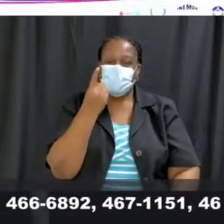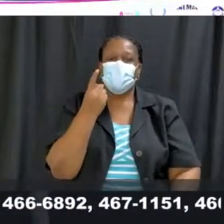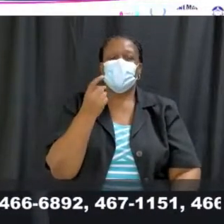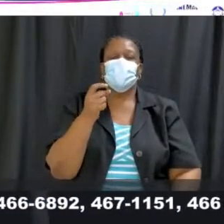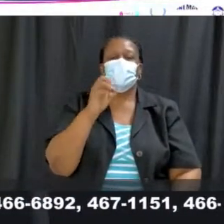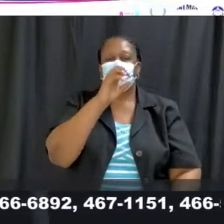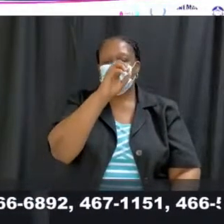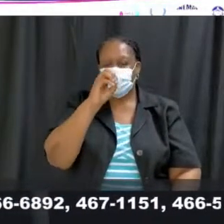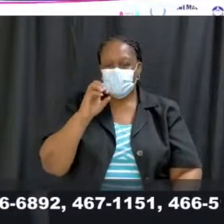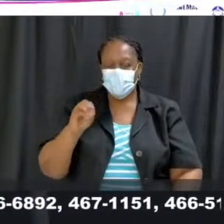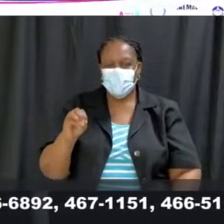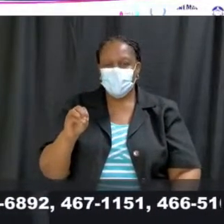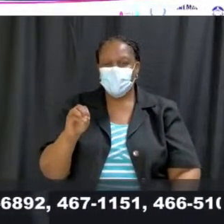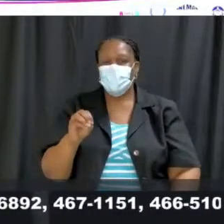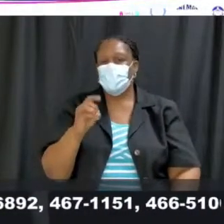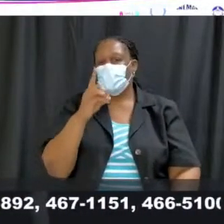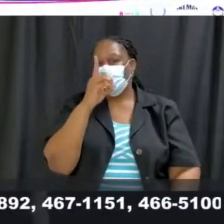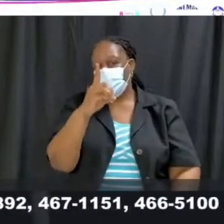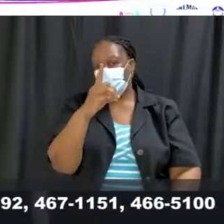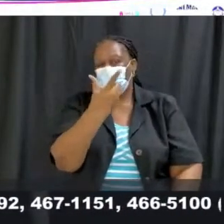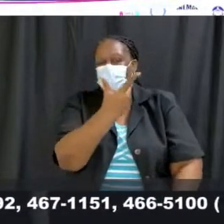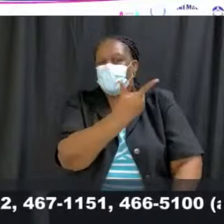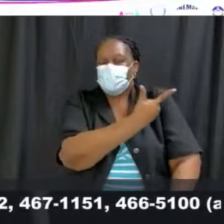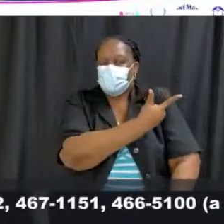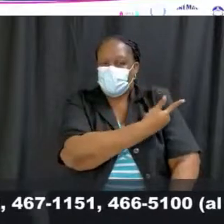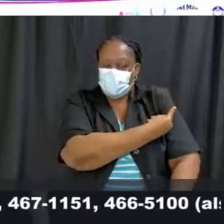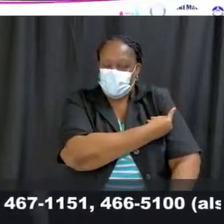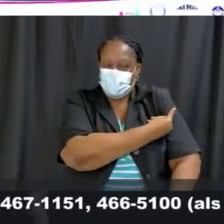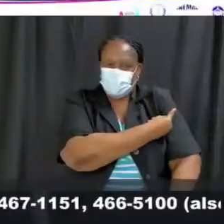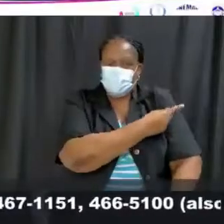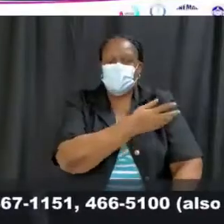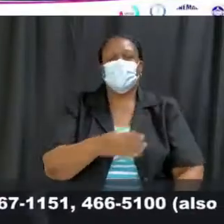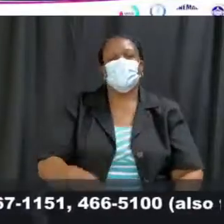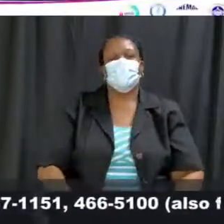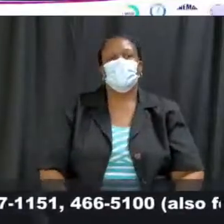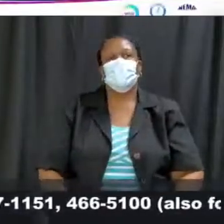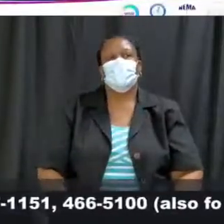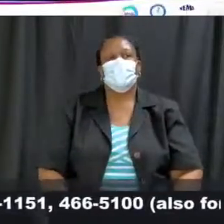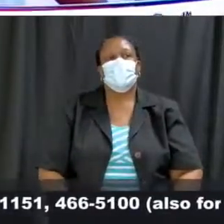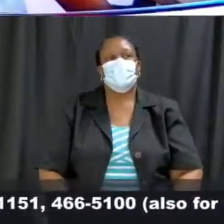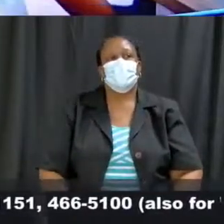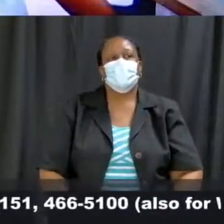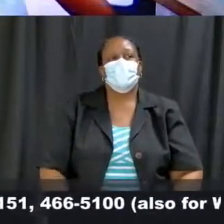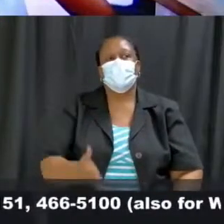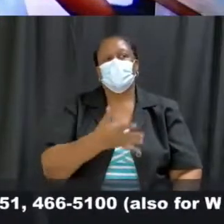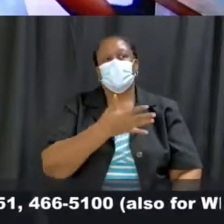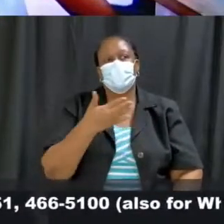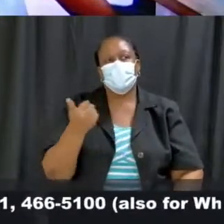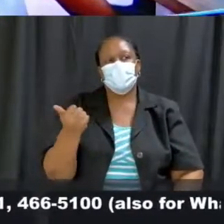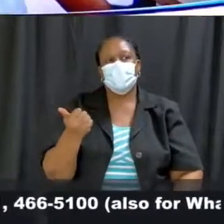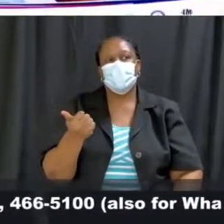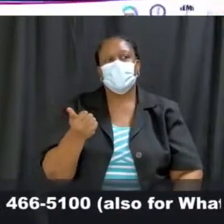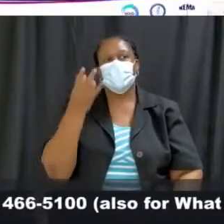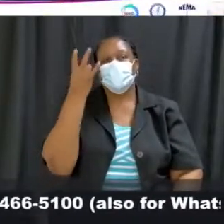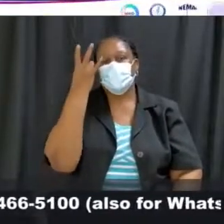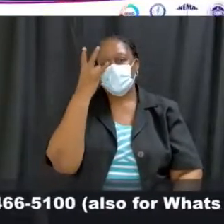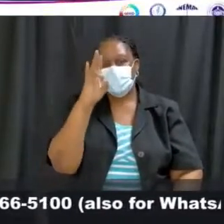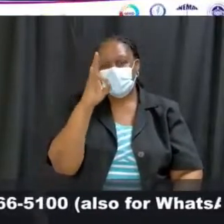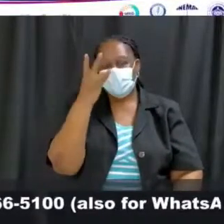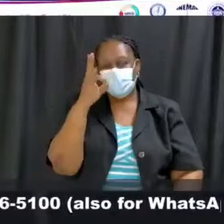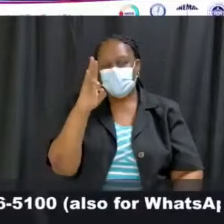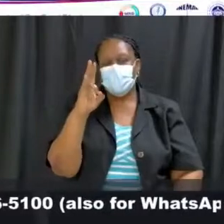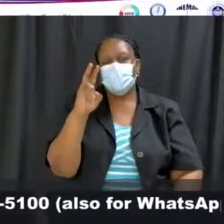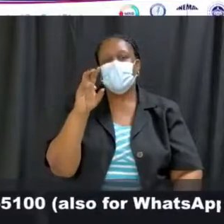11.3% were partially vaccinated, meaning only receiving one dose of the vaccine in hand, and only